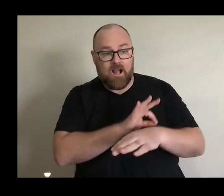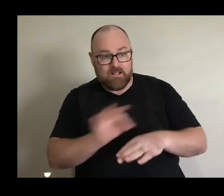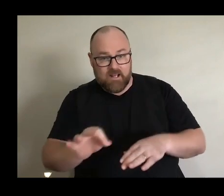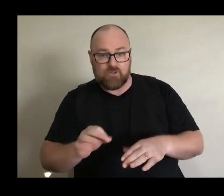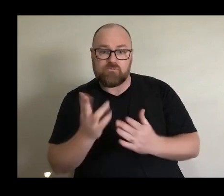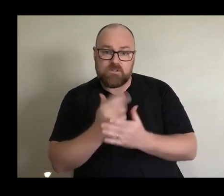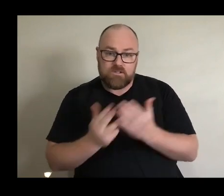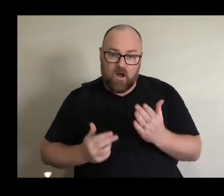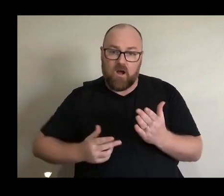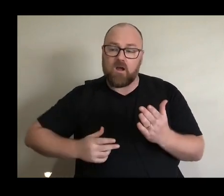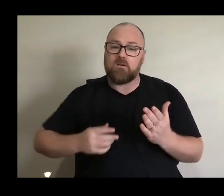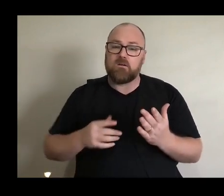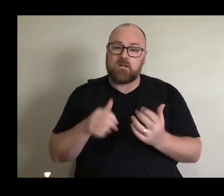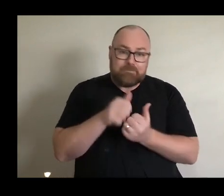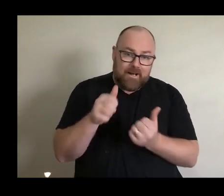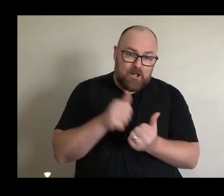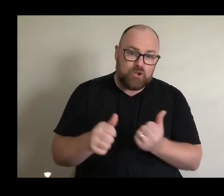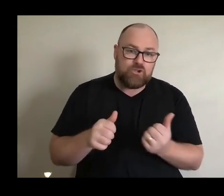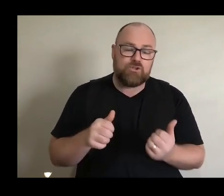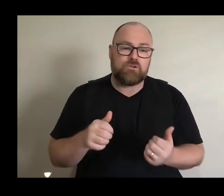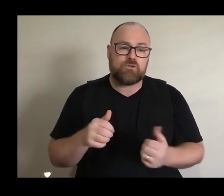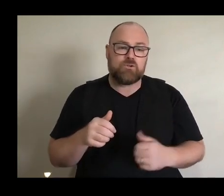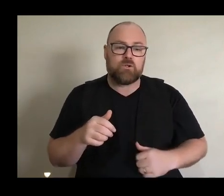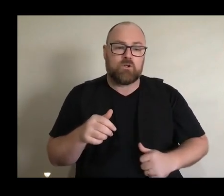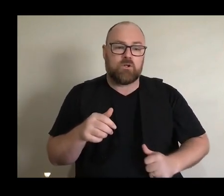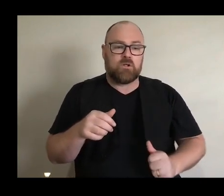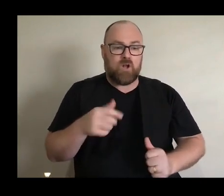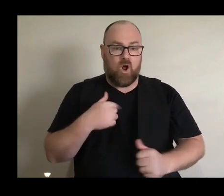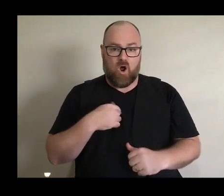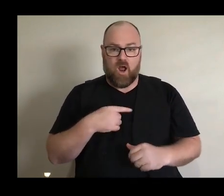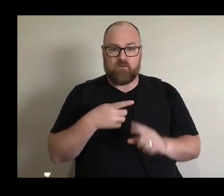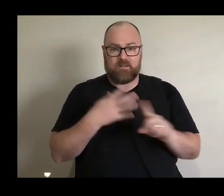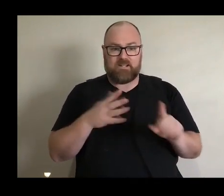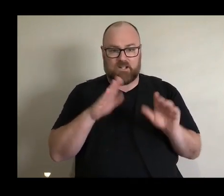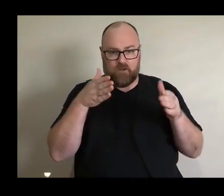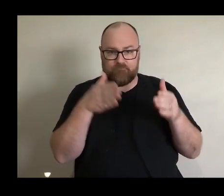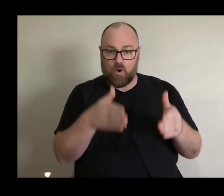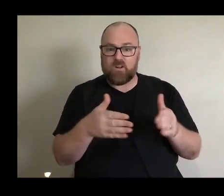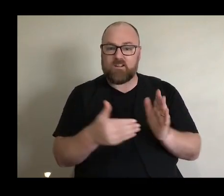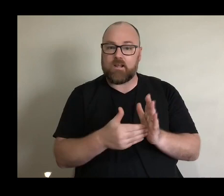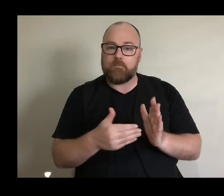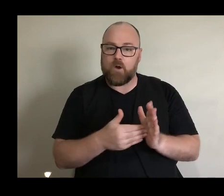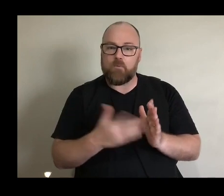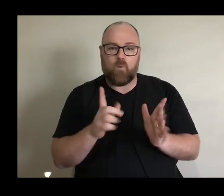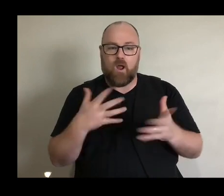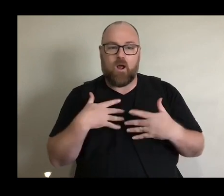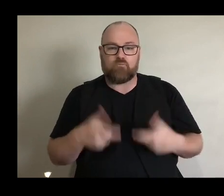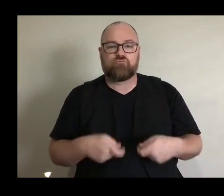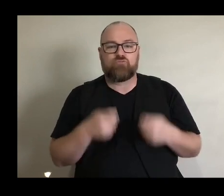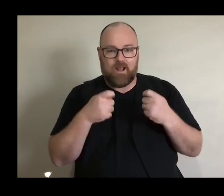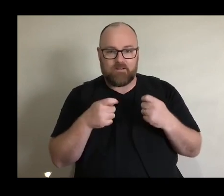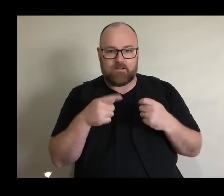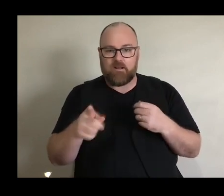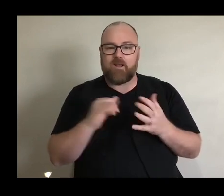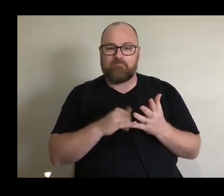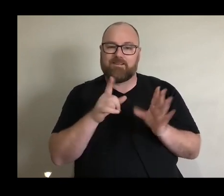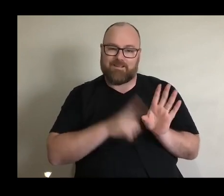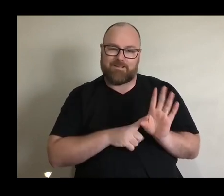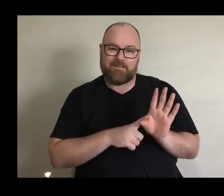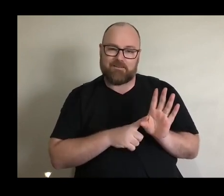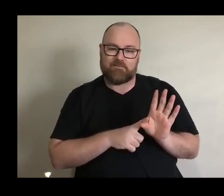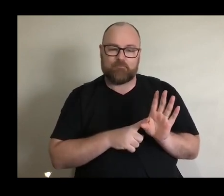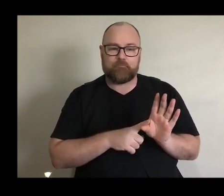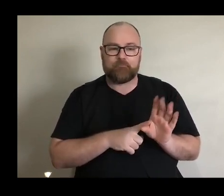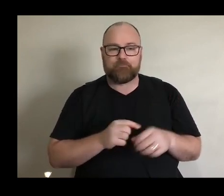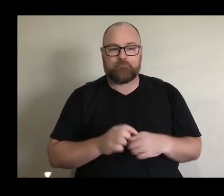practice. And as stated, I have a particular focus at the moment in the context that I have been brought up in, which is the city of Sydney on Gadigal